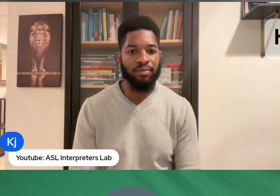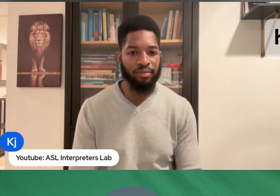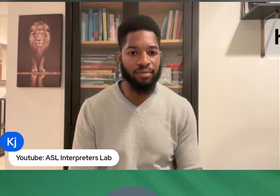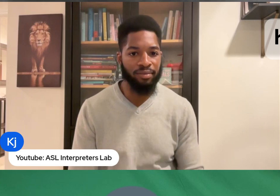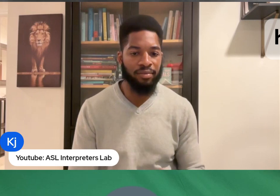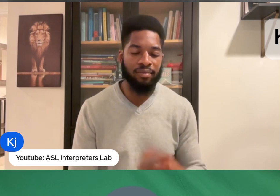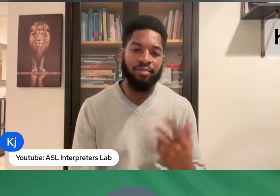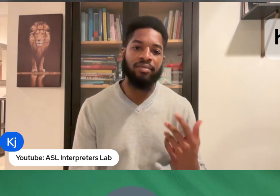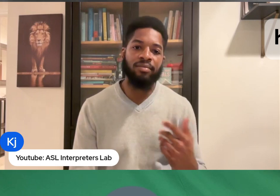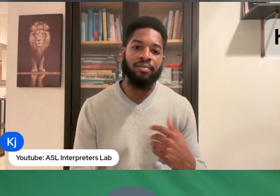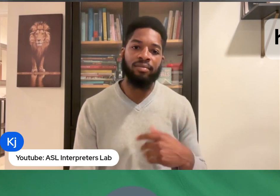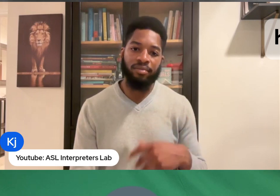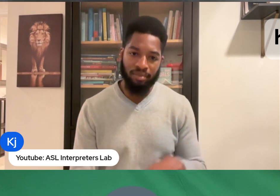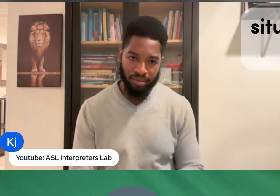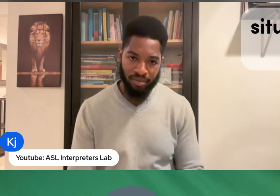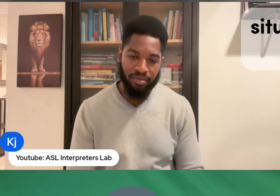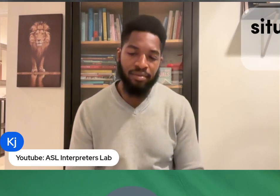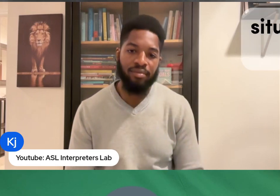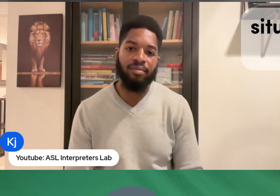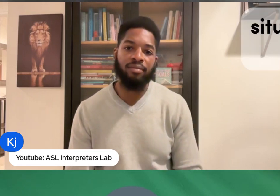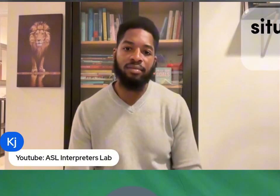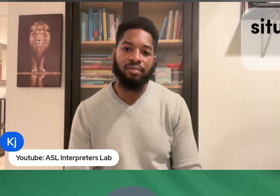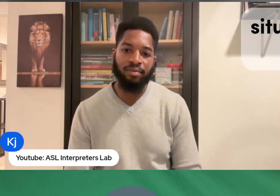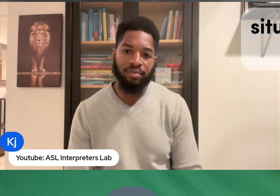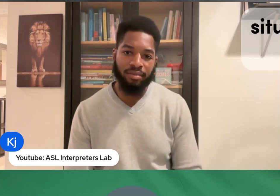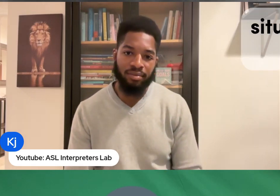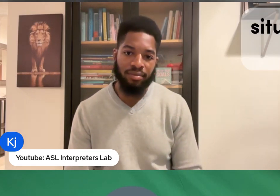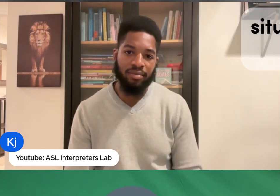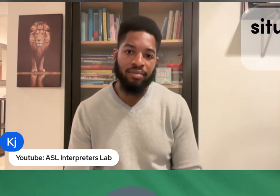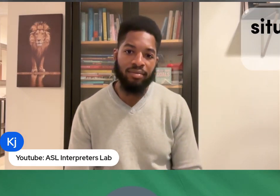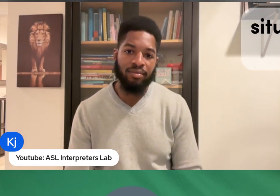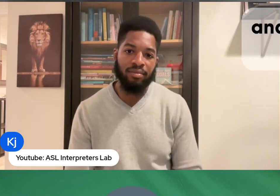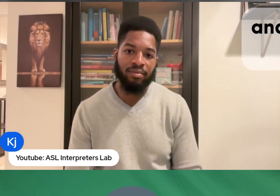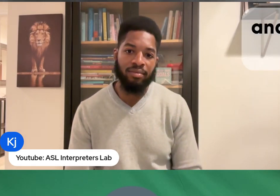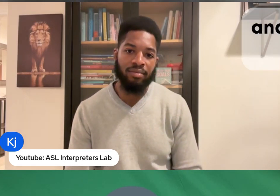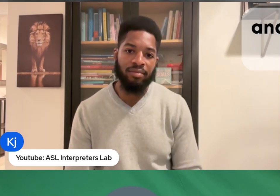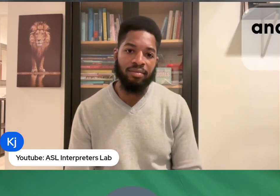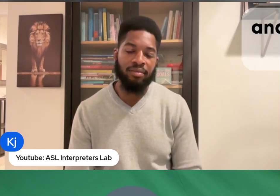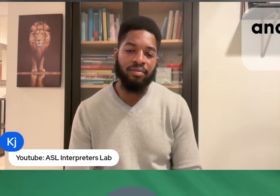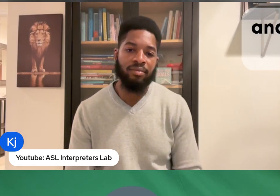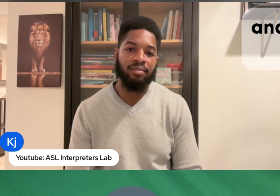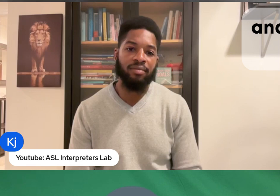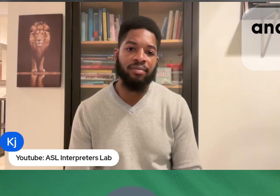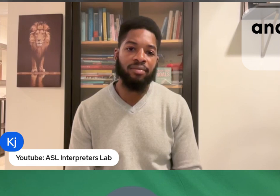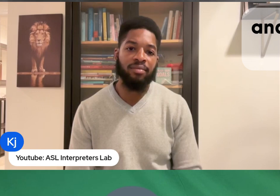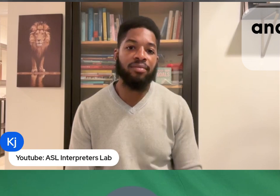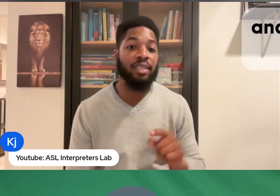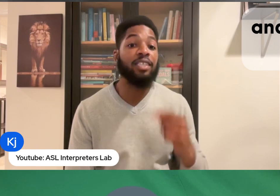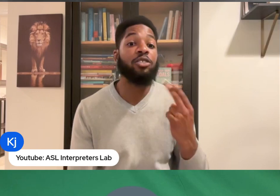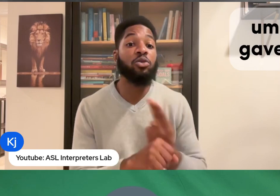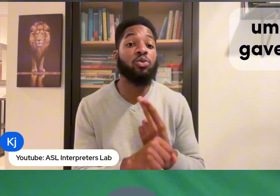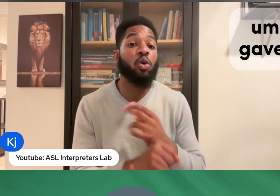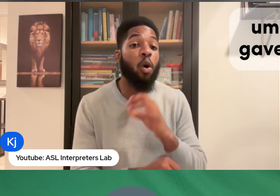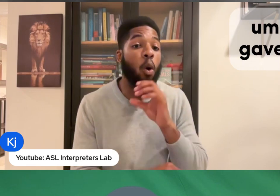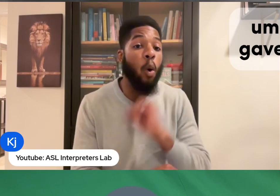has been a part of situations where he has used past technology and seeing the evolution of it today. I think that's what